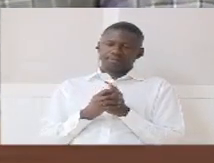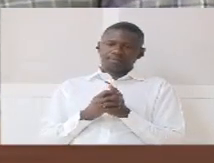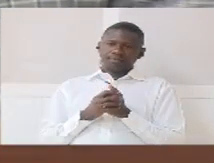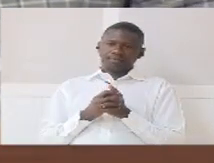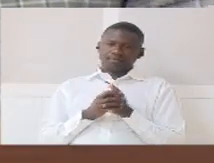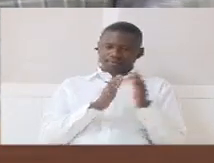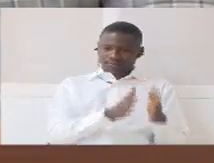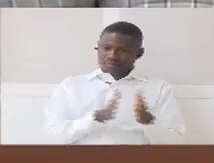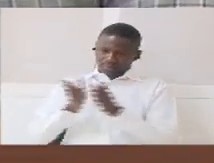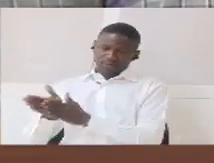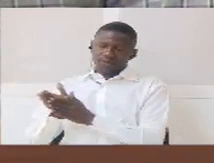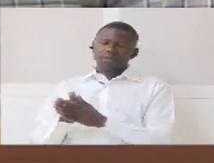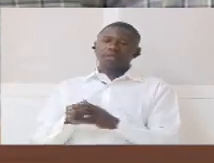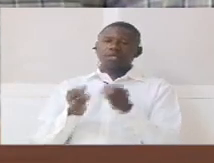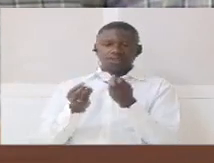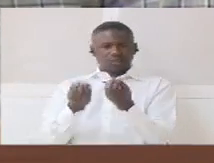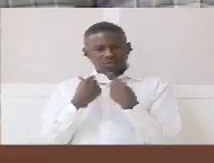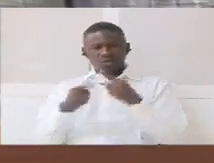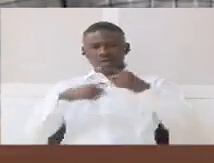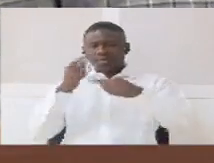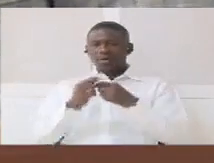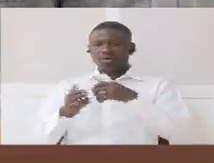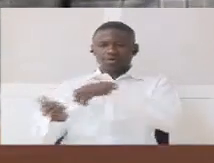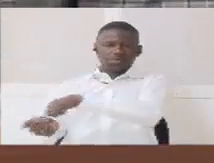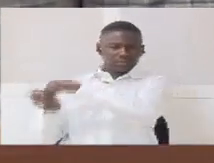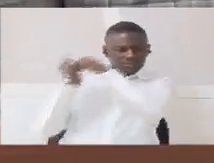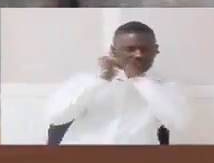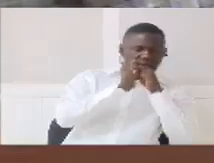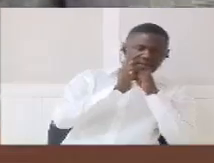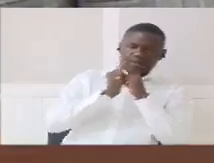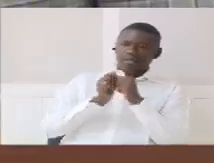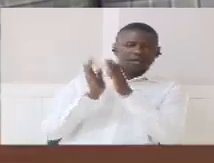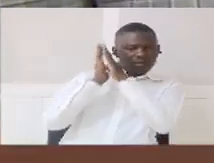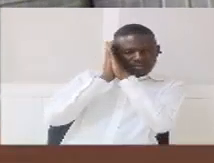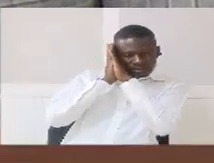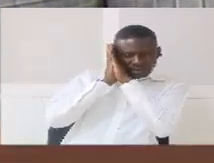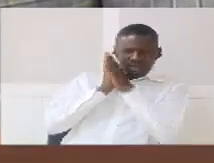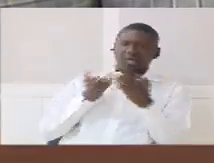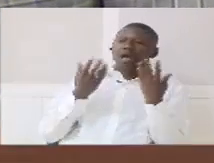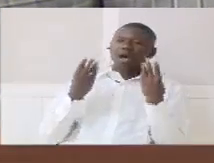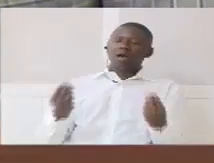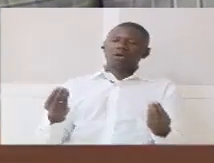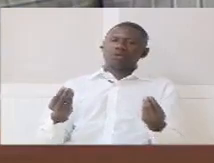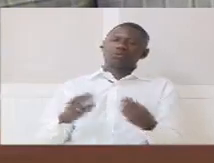beddings. Saying lanya larangulu aning lanya beje nyadile.